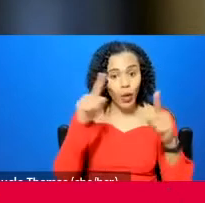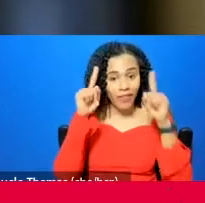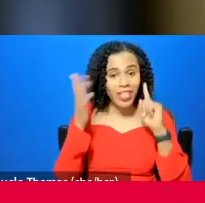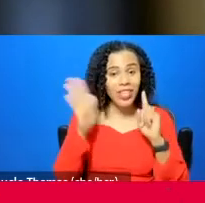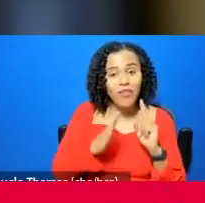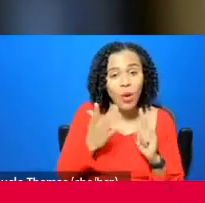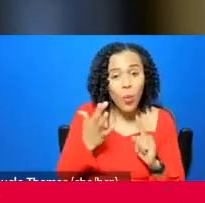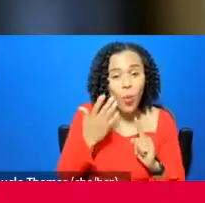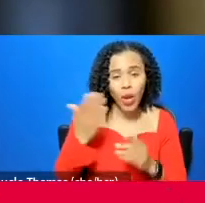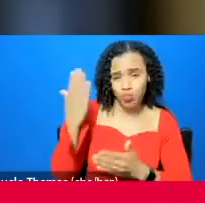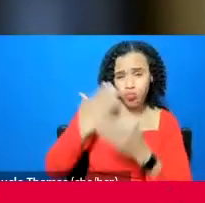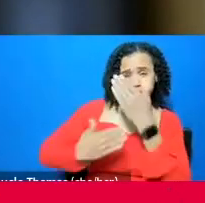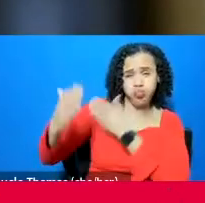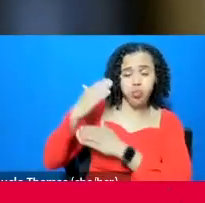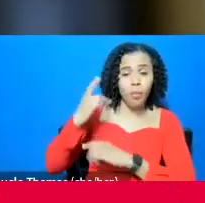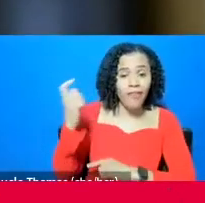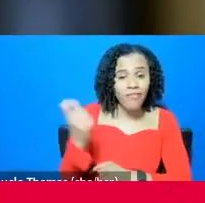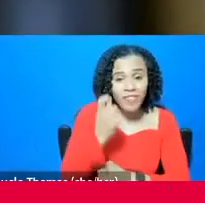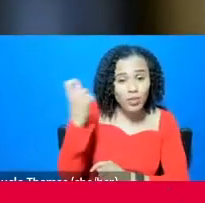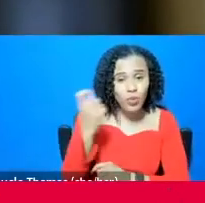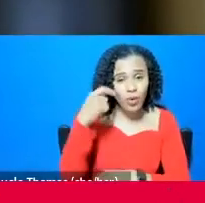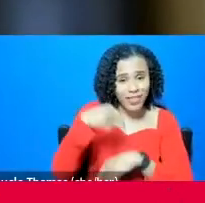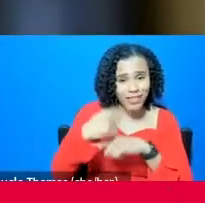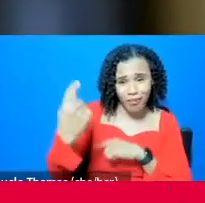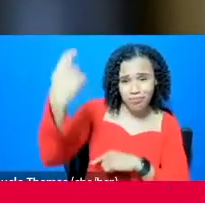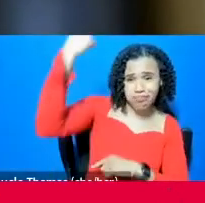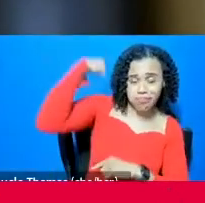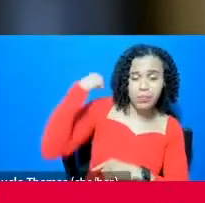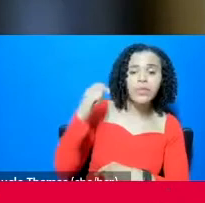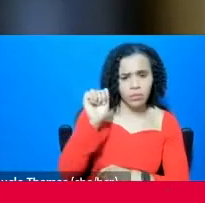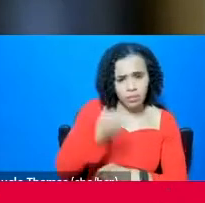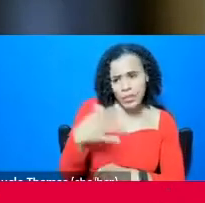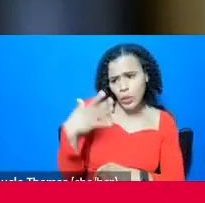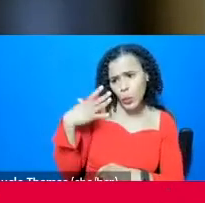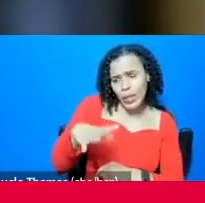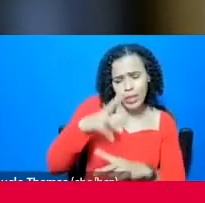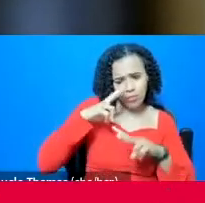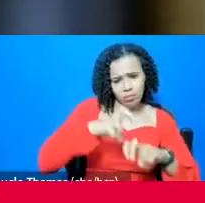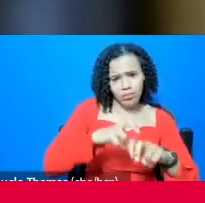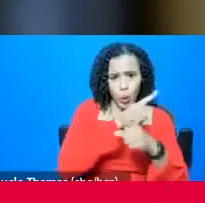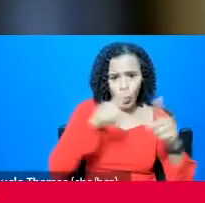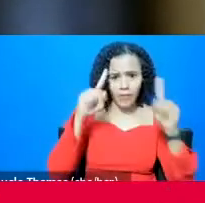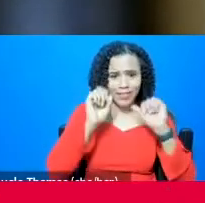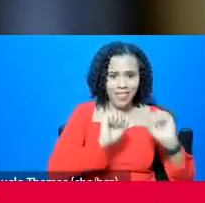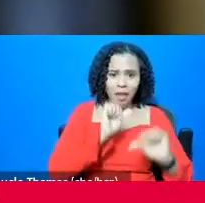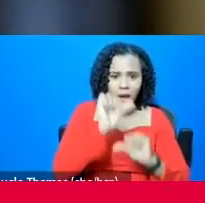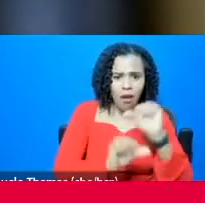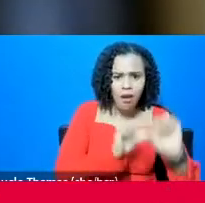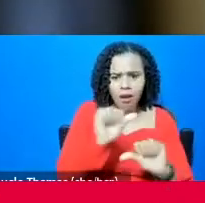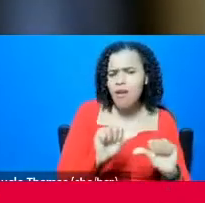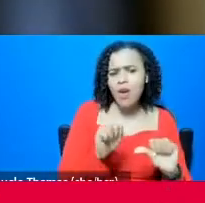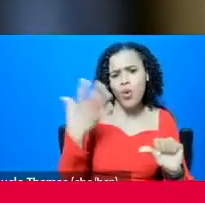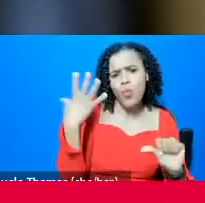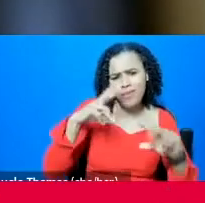not older. So yes, we need to abolish the way in which universities operate. You know, aside from campaigns against the armed trade,